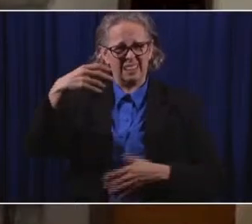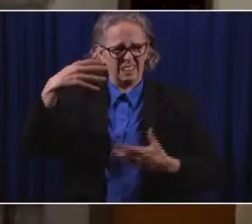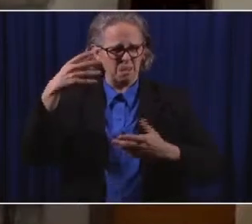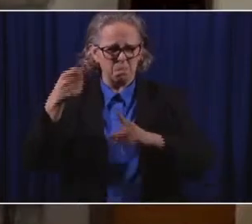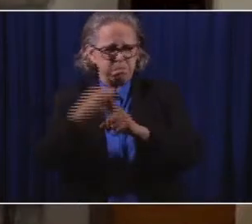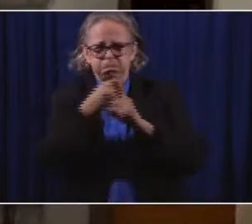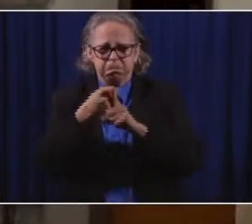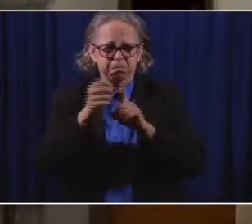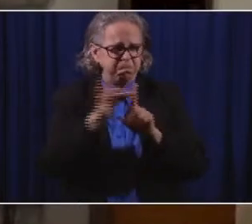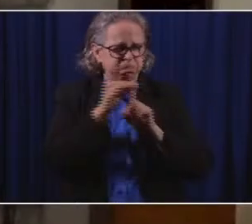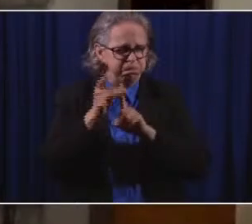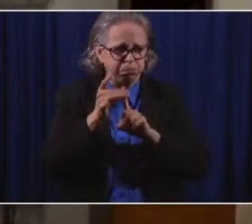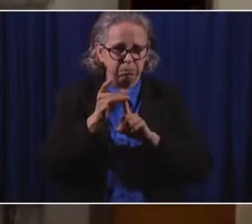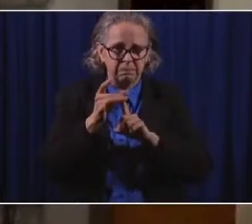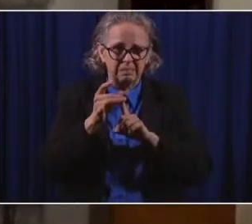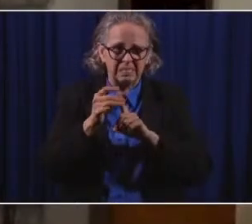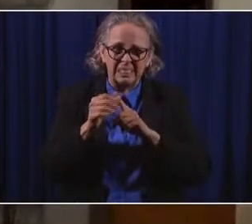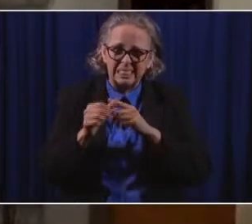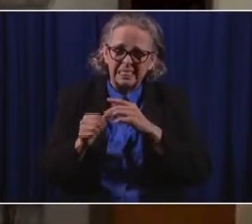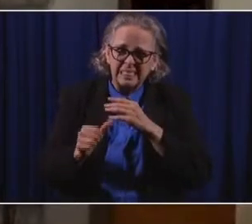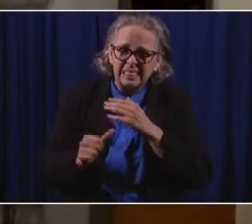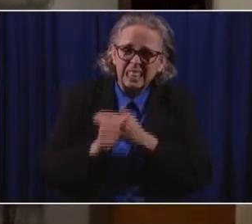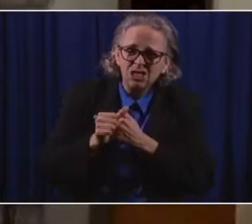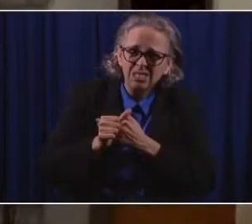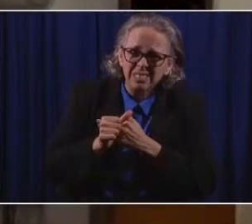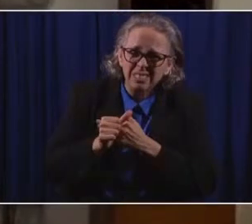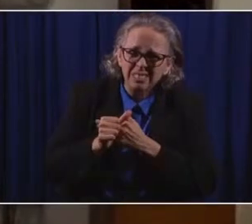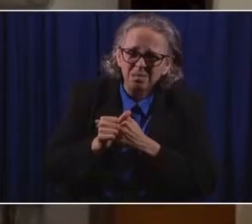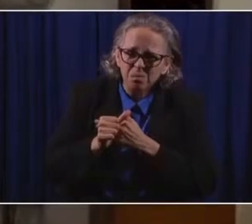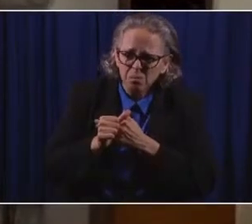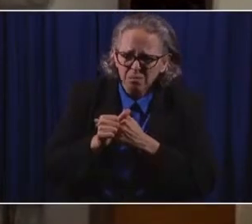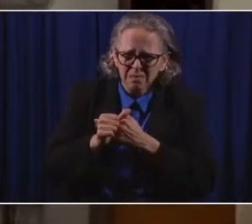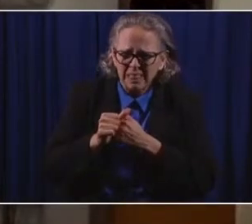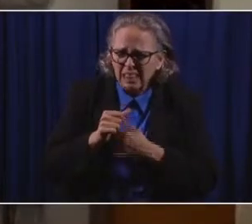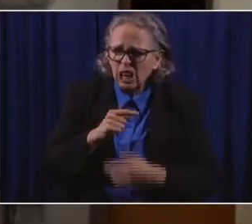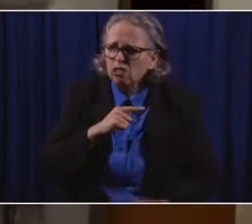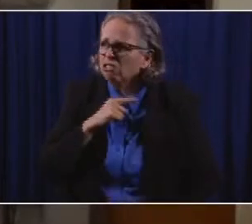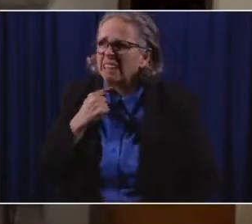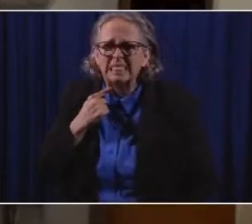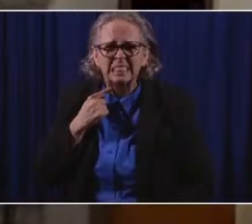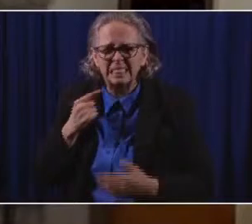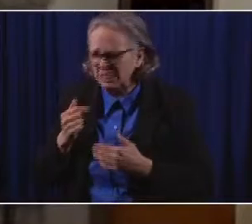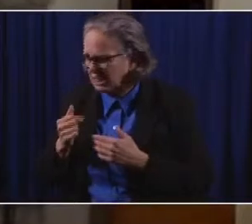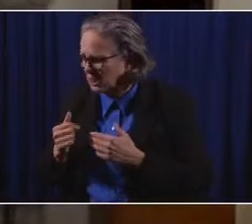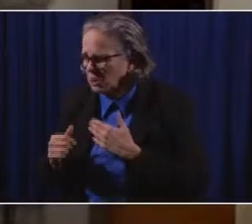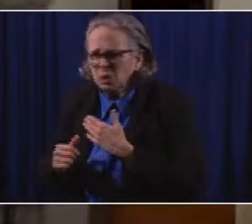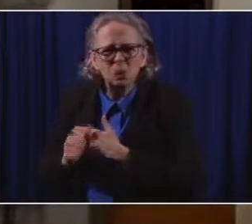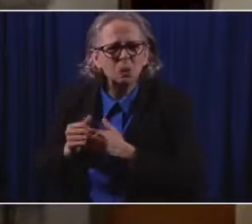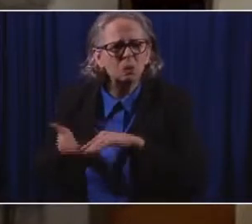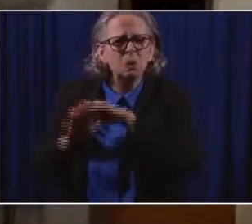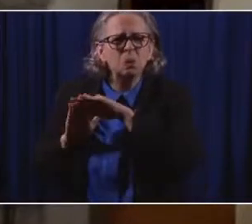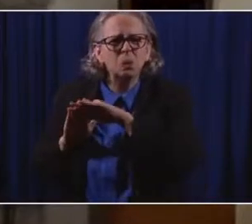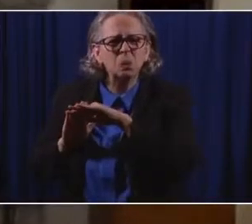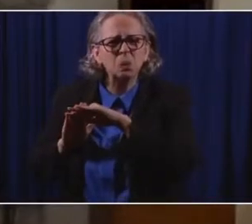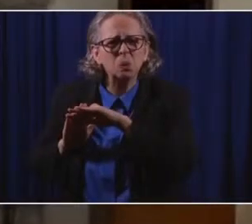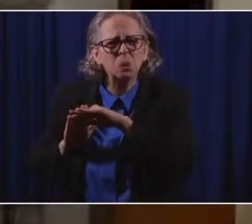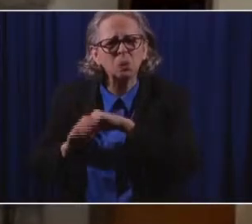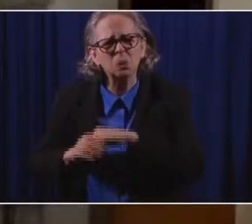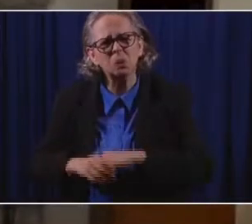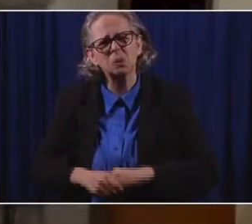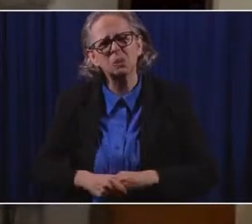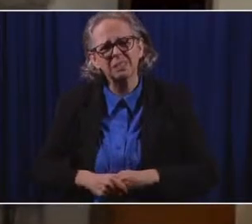and increases the risk of catching this infection from someone else.